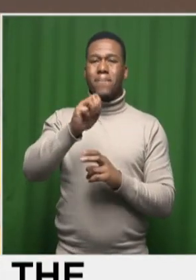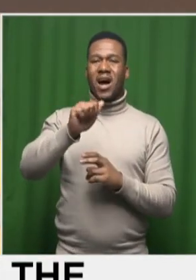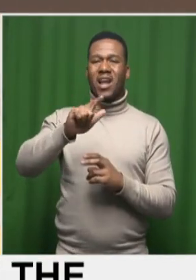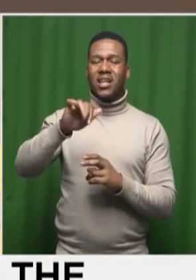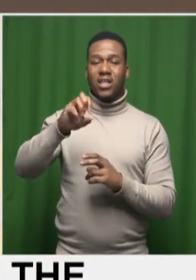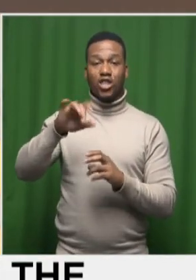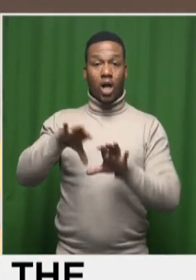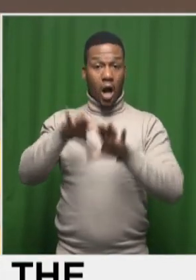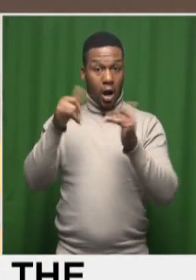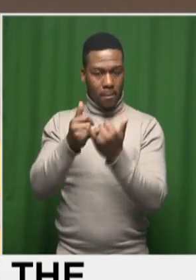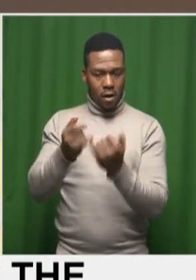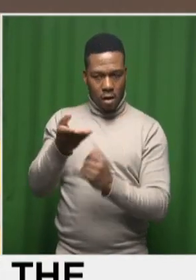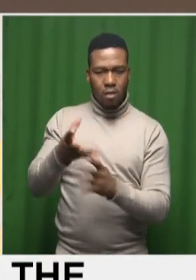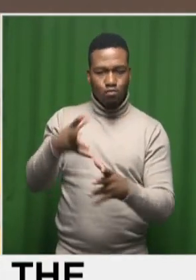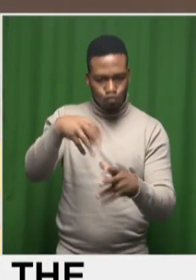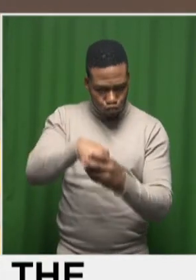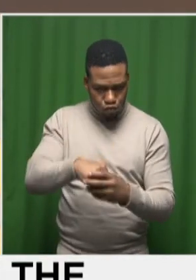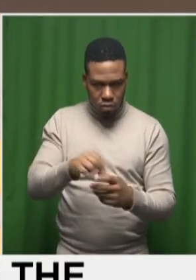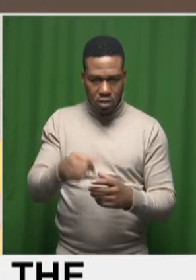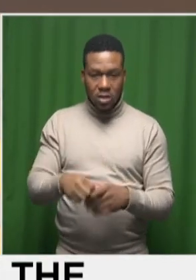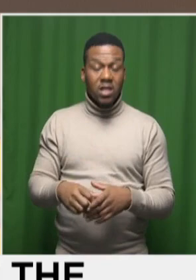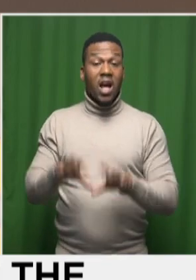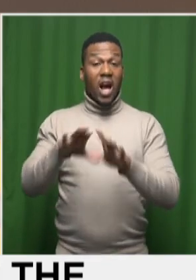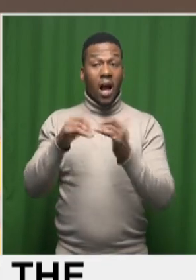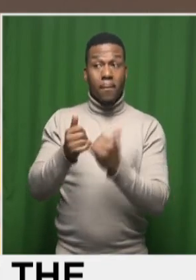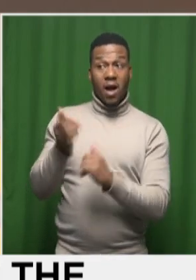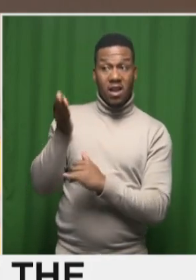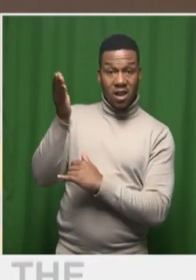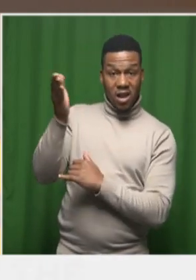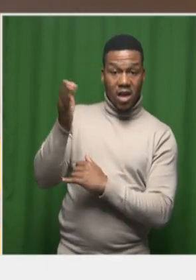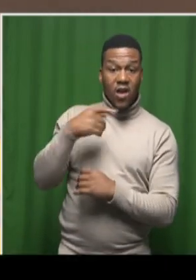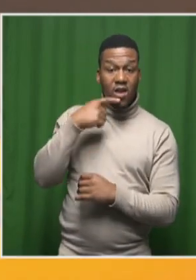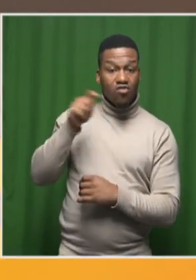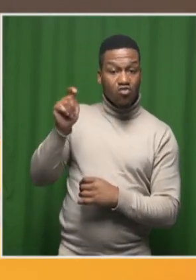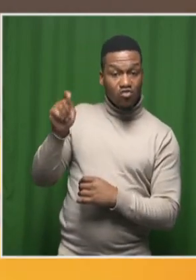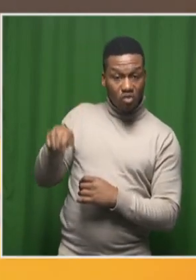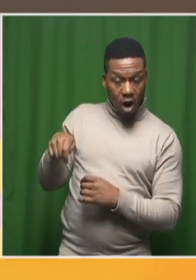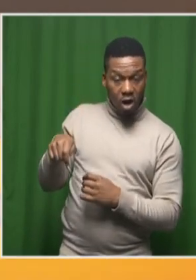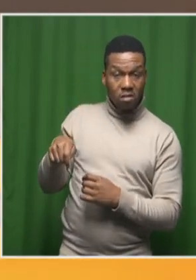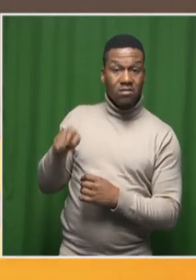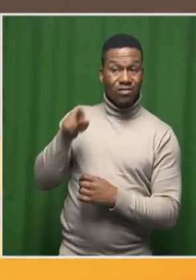a company that's sitting in the Ukraine, that's the actual tech company.